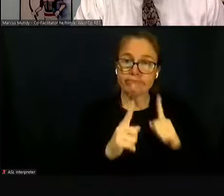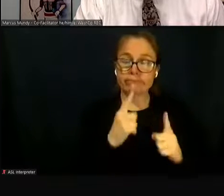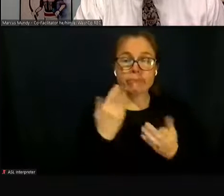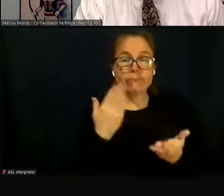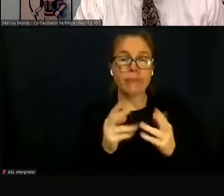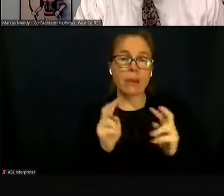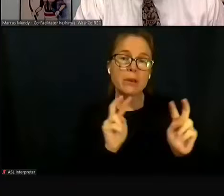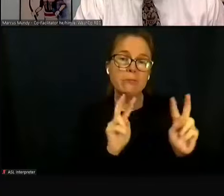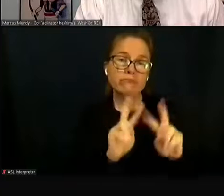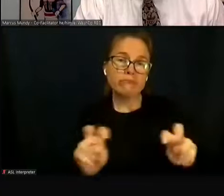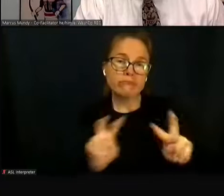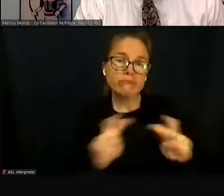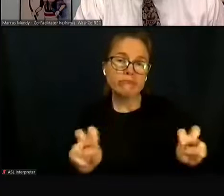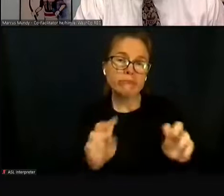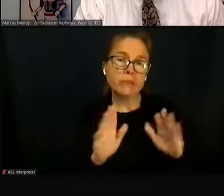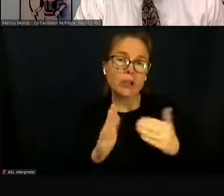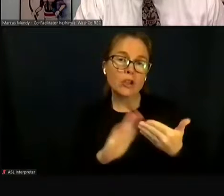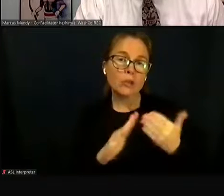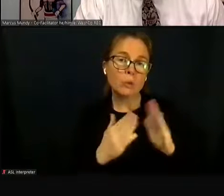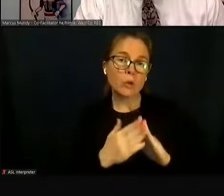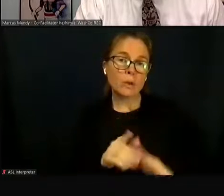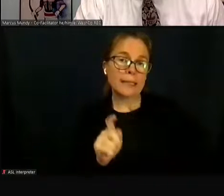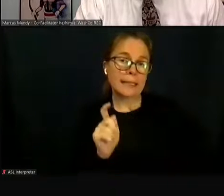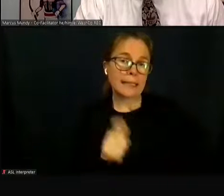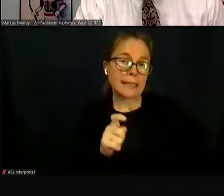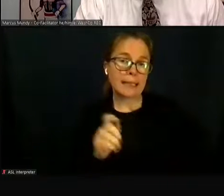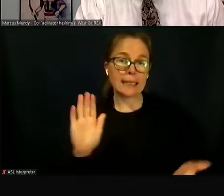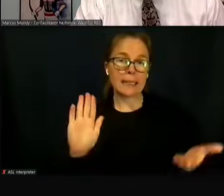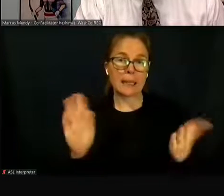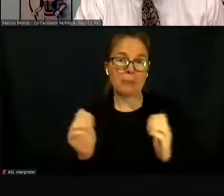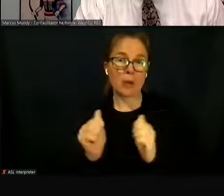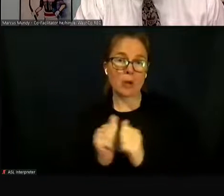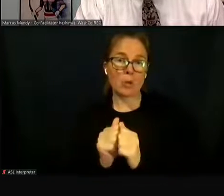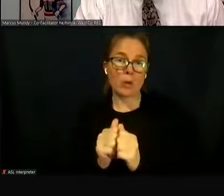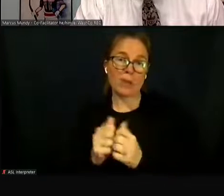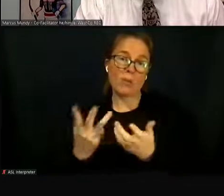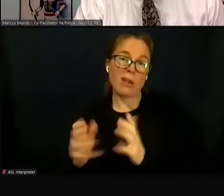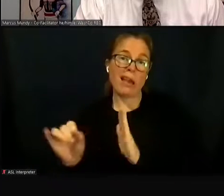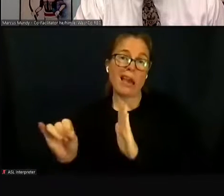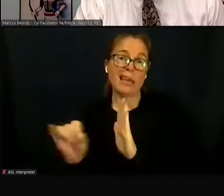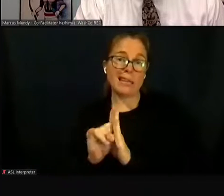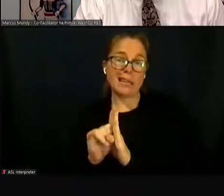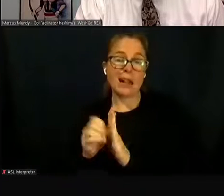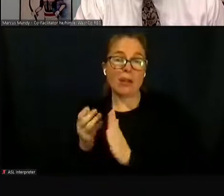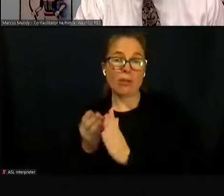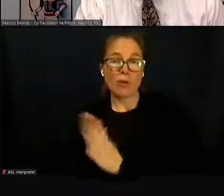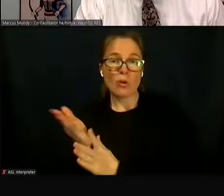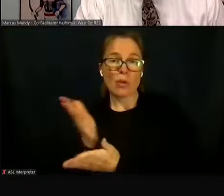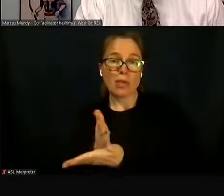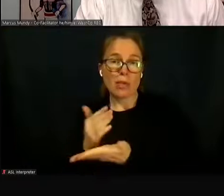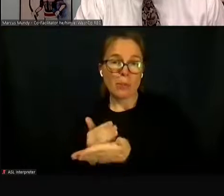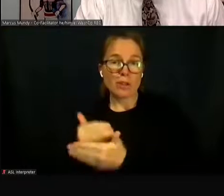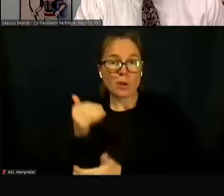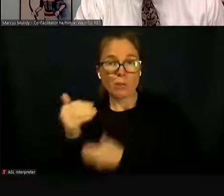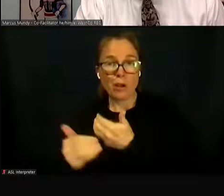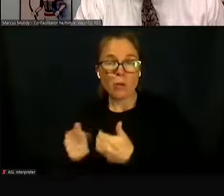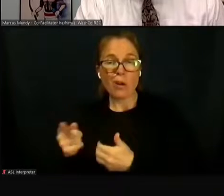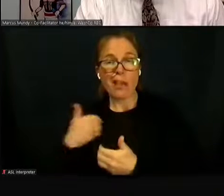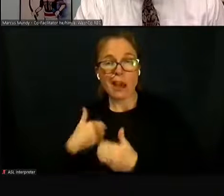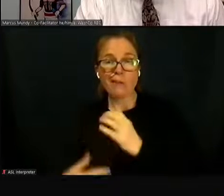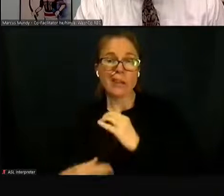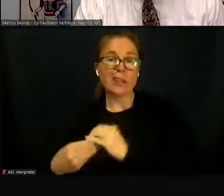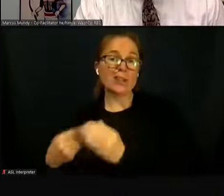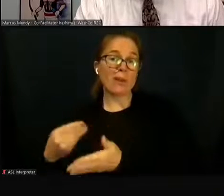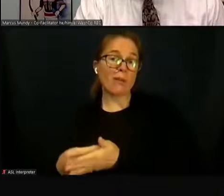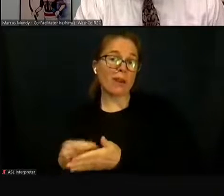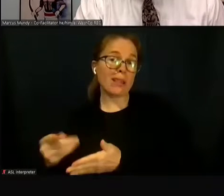community need as opposed to saying, well, identifying through the budget process, well, there's this additional funding that we